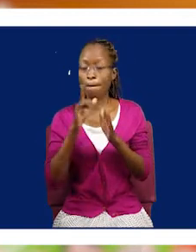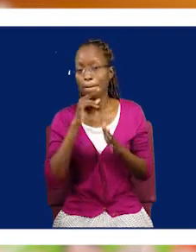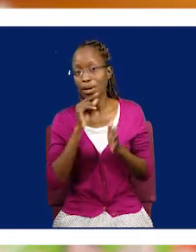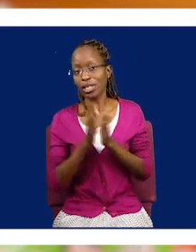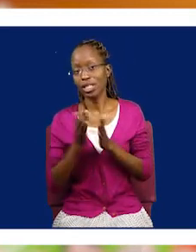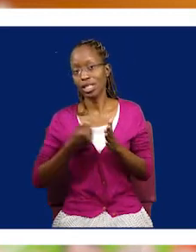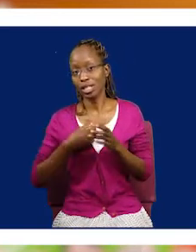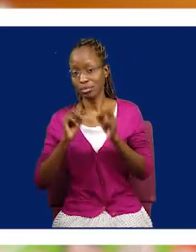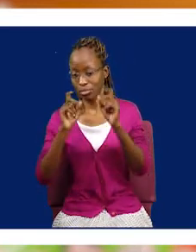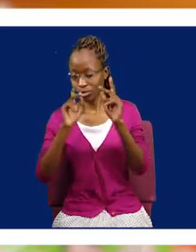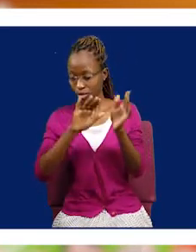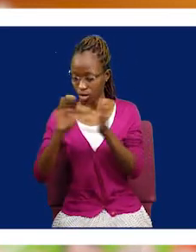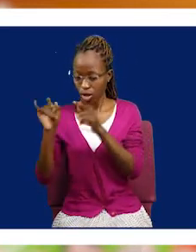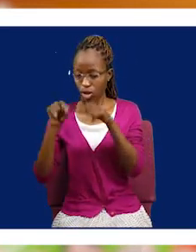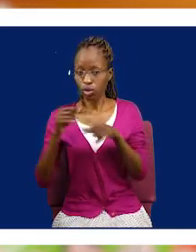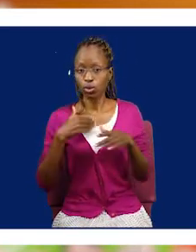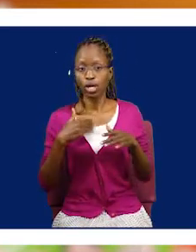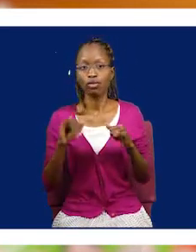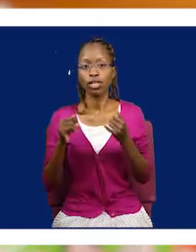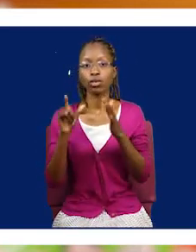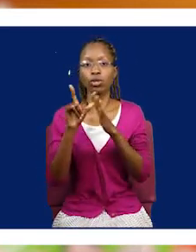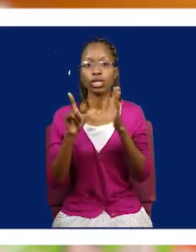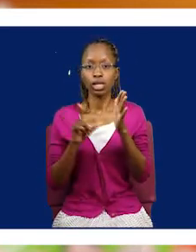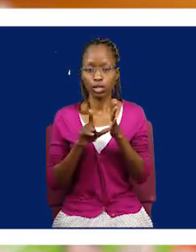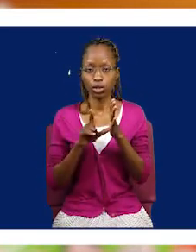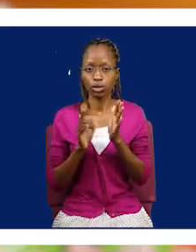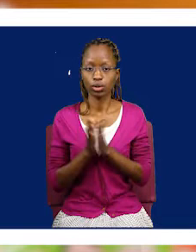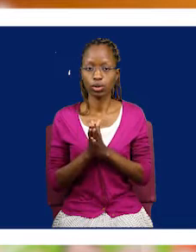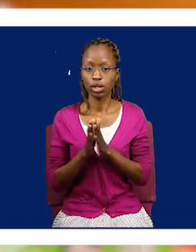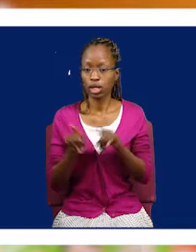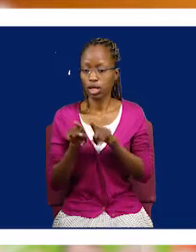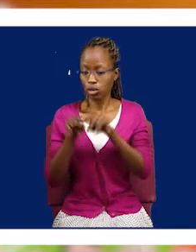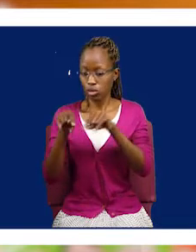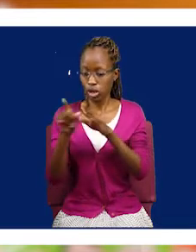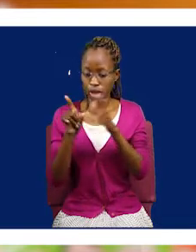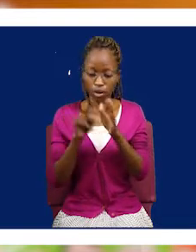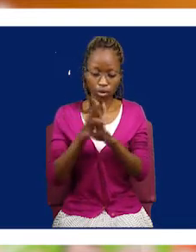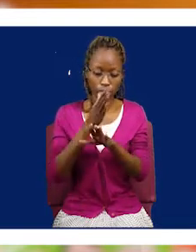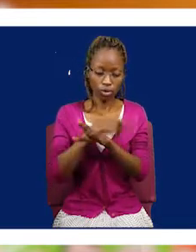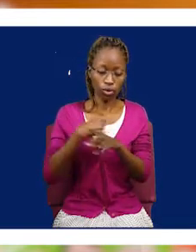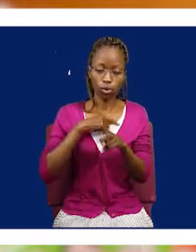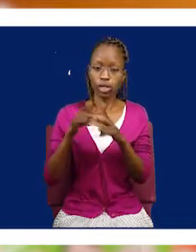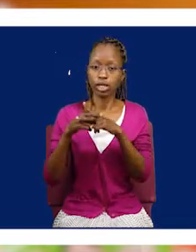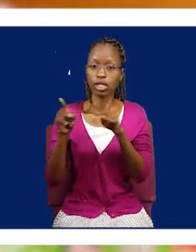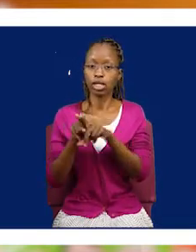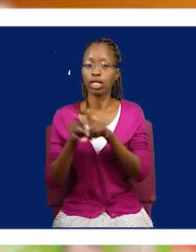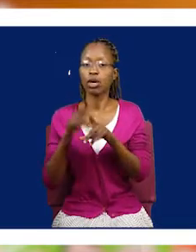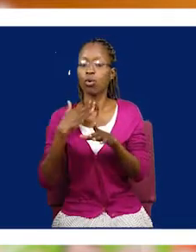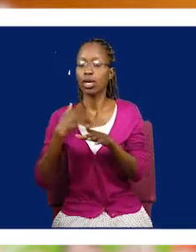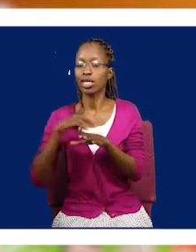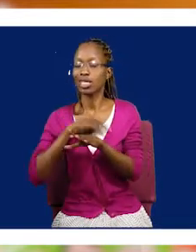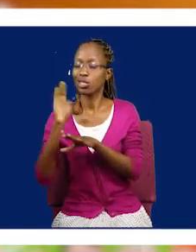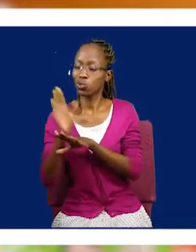girls, right? Now, today, we have a brand new lesson. And this lesson, before we begin it, I would like us to